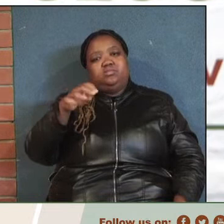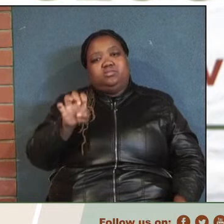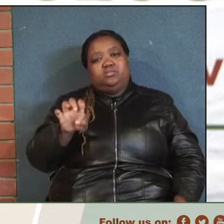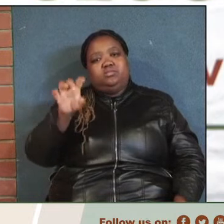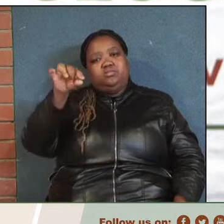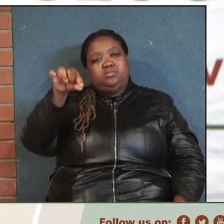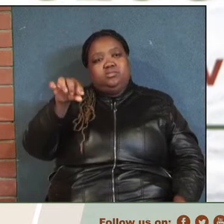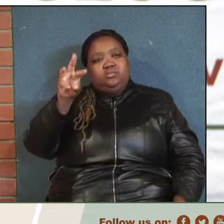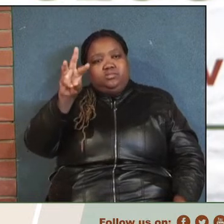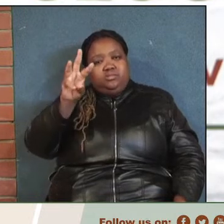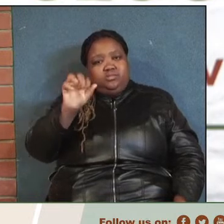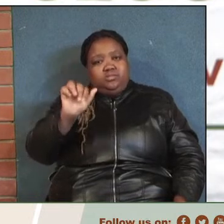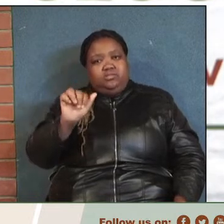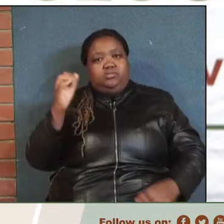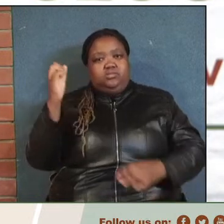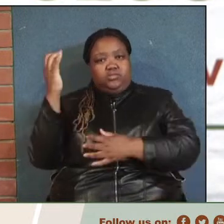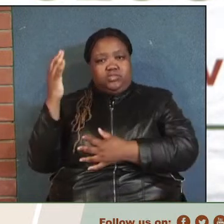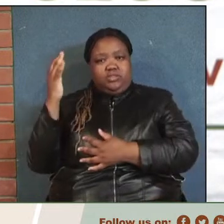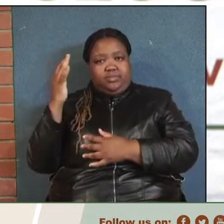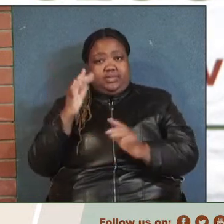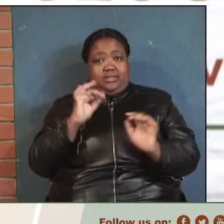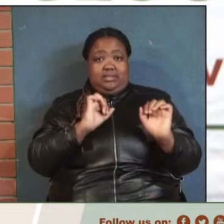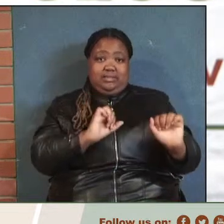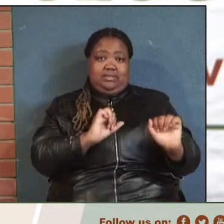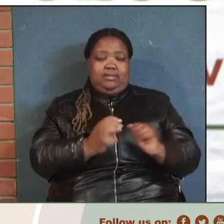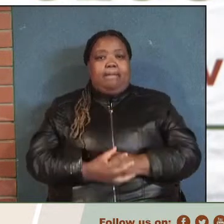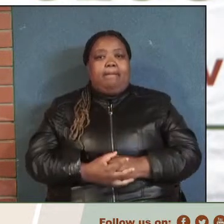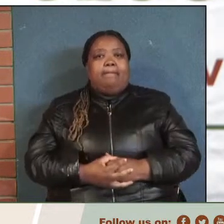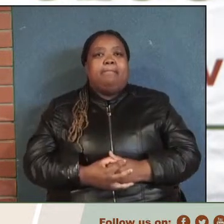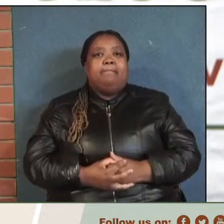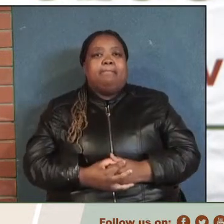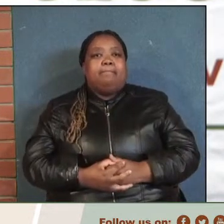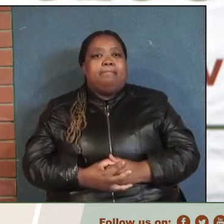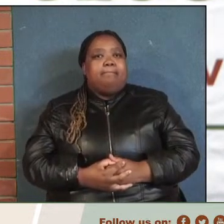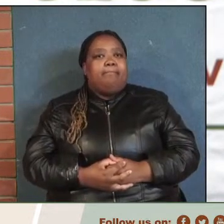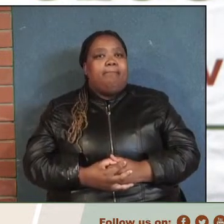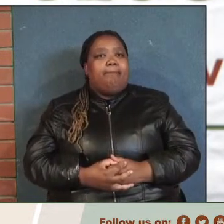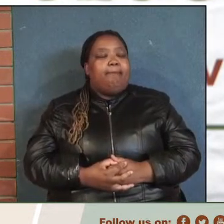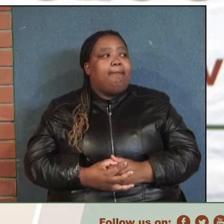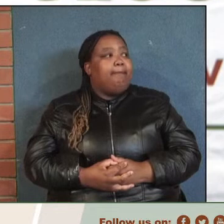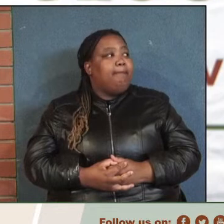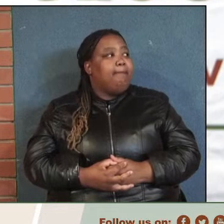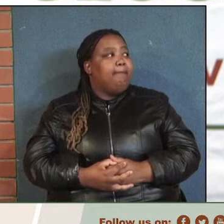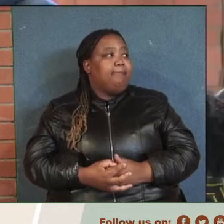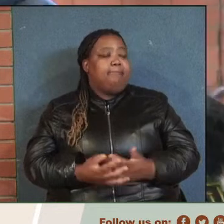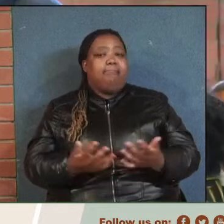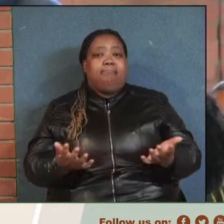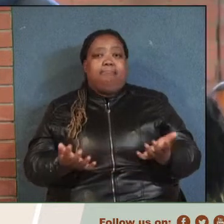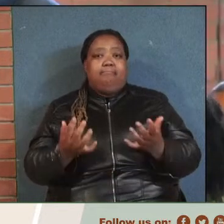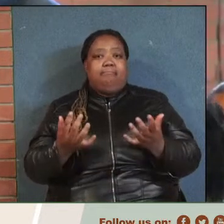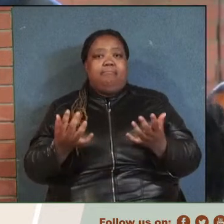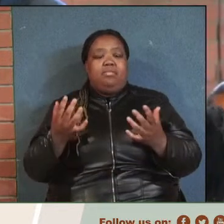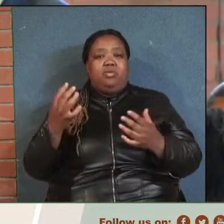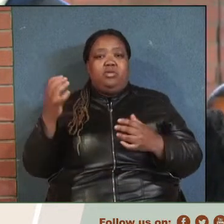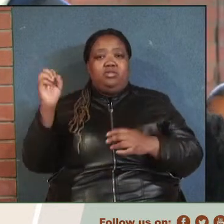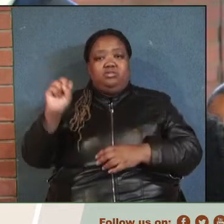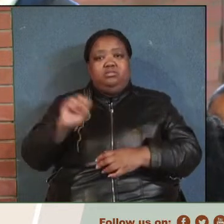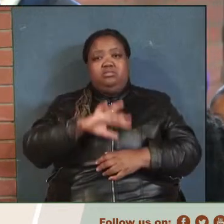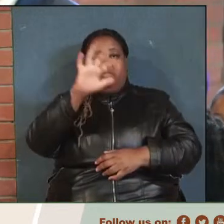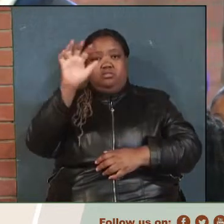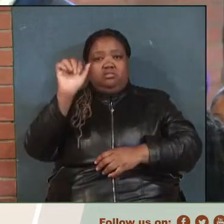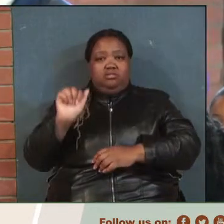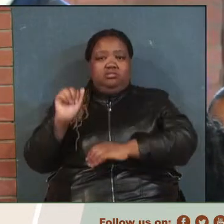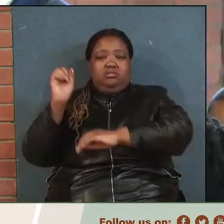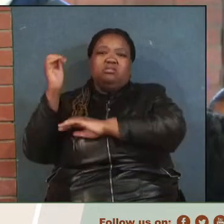present his speech. Much obliged. That South African flag next to our